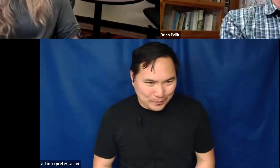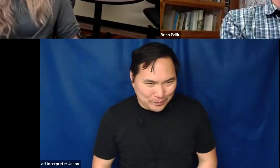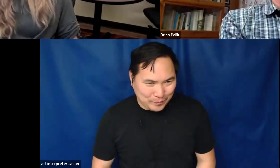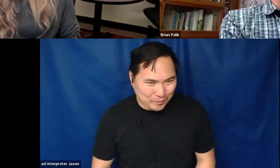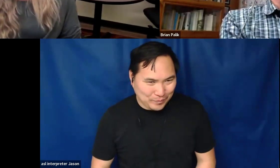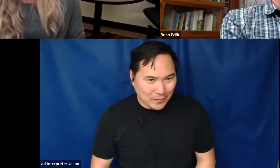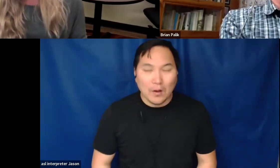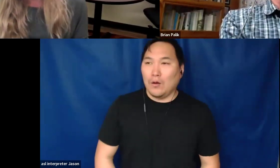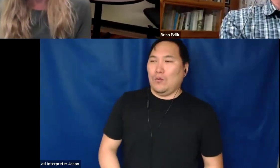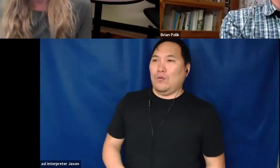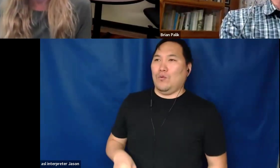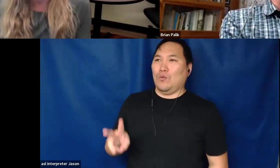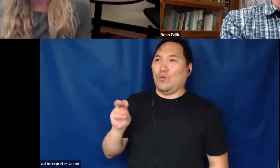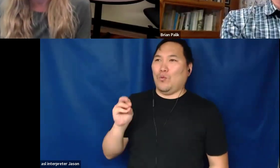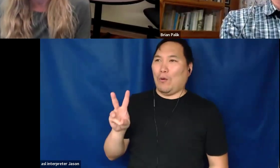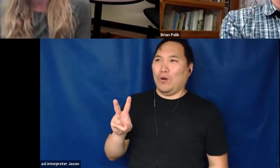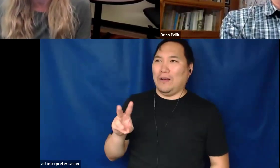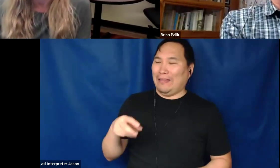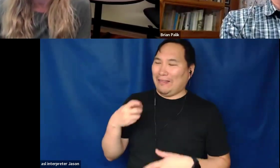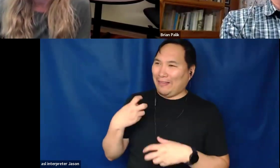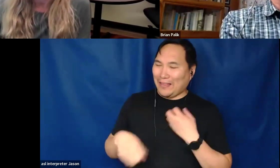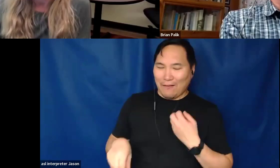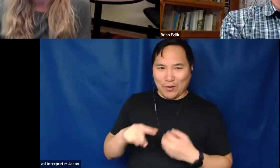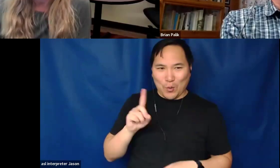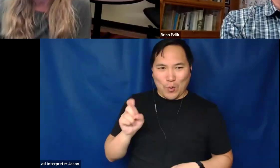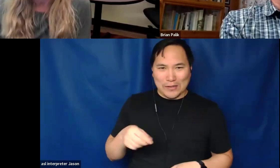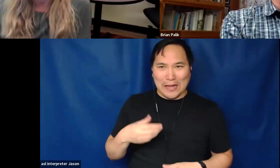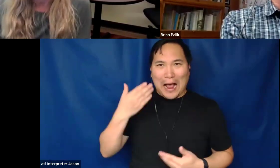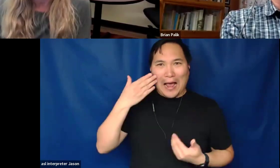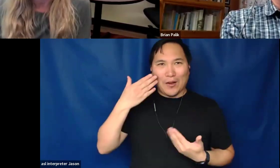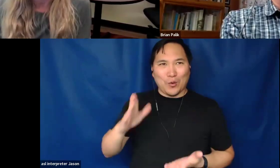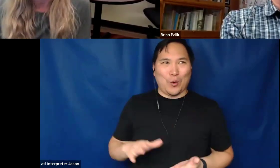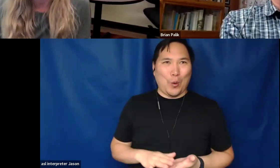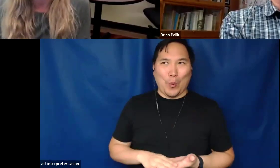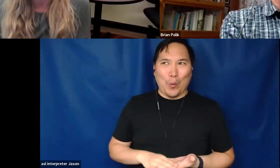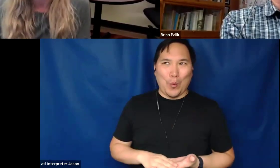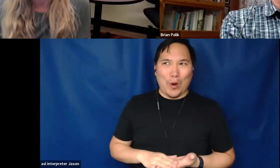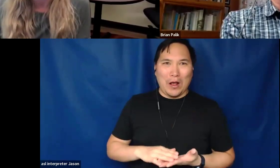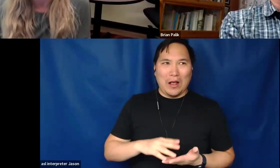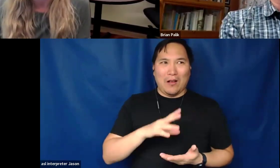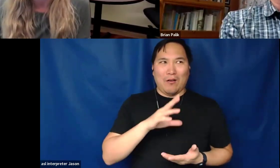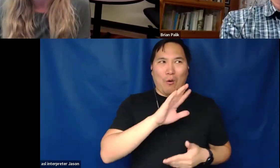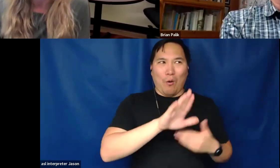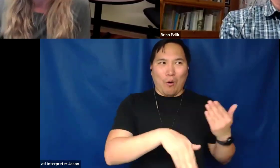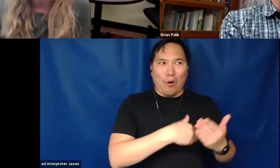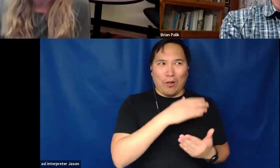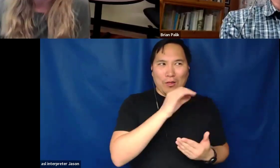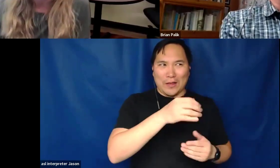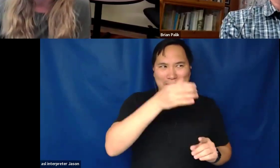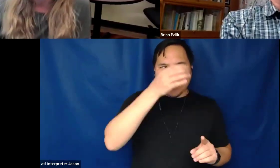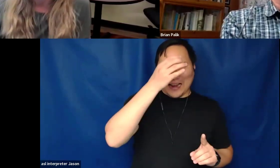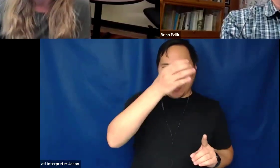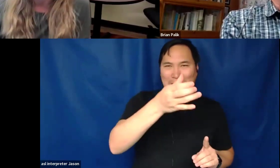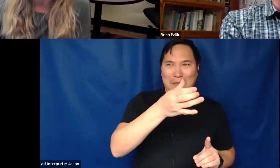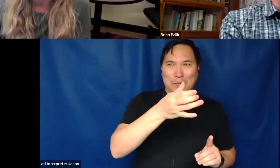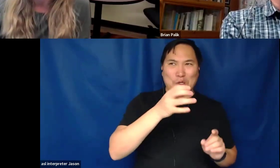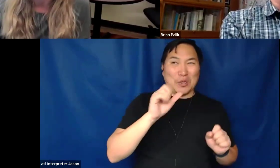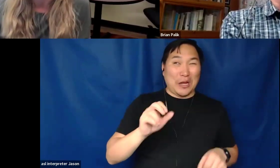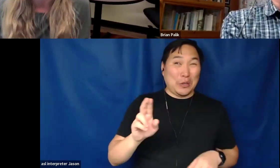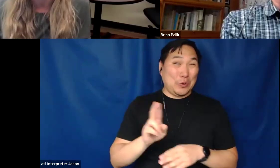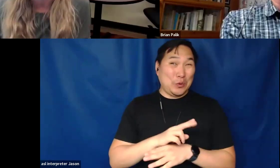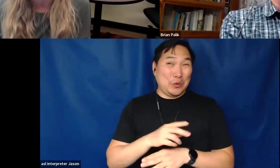Yeah, that's a tough question. I don't know how you would use that framework to anticipate